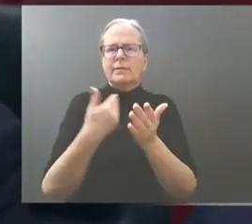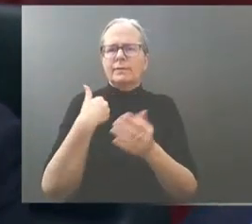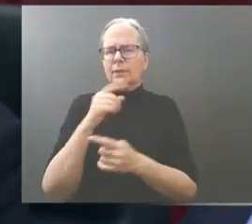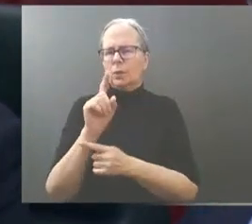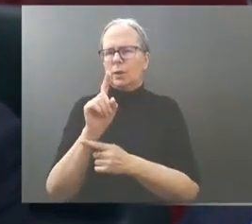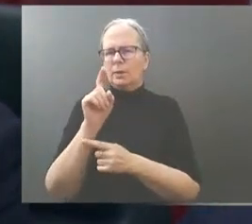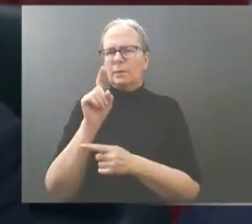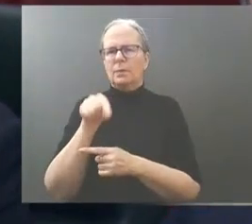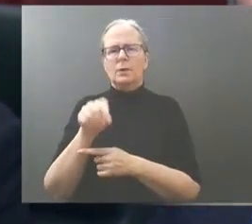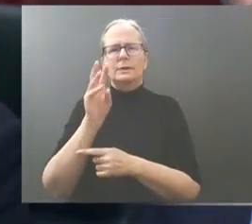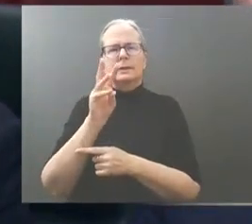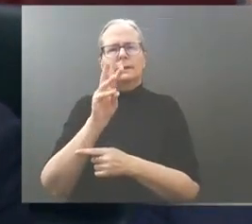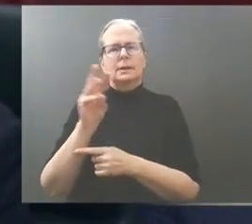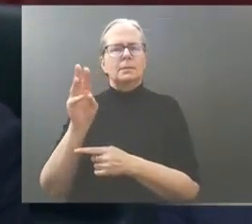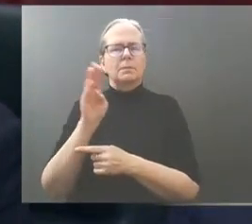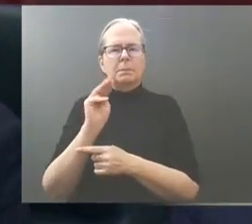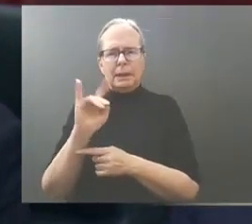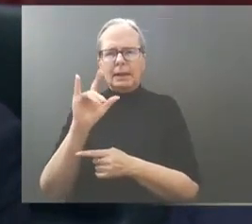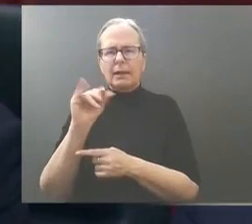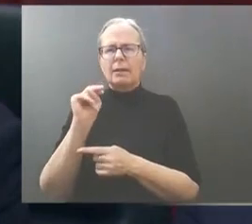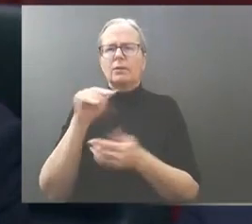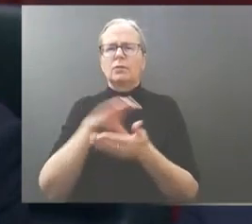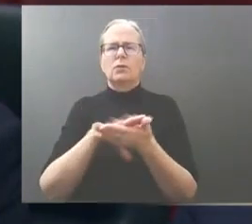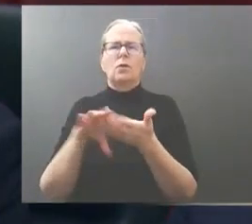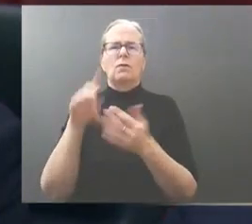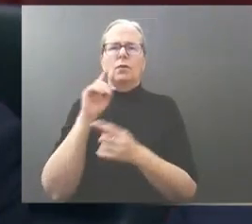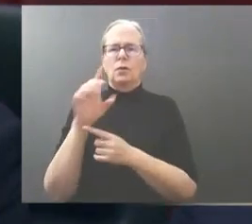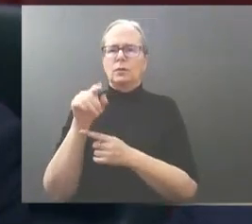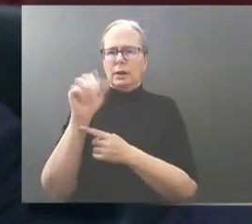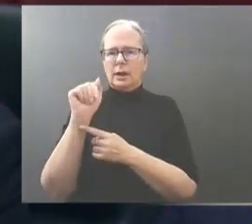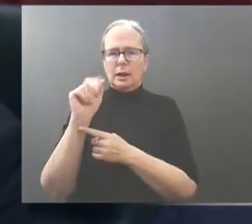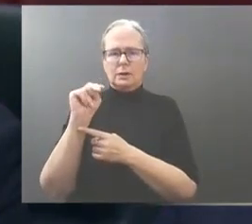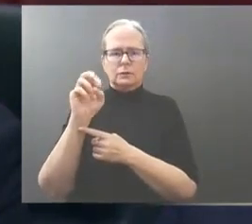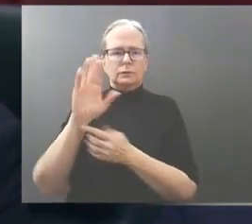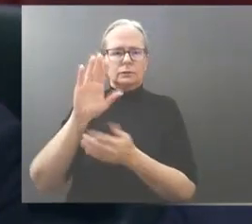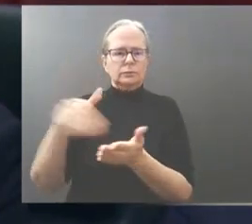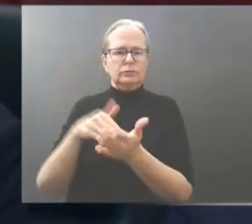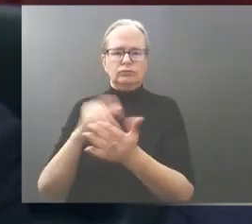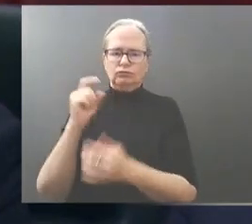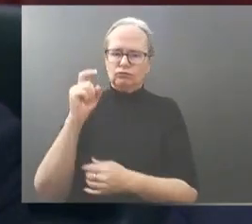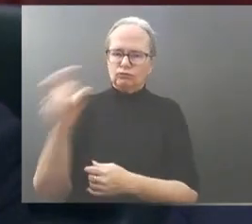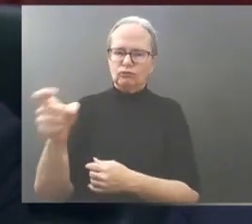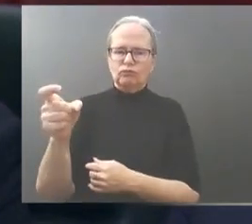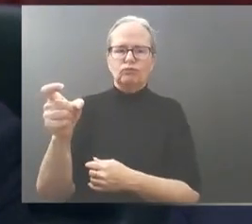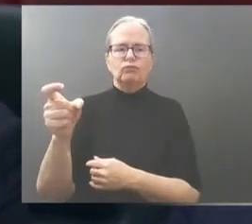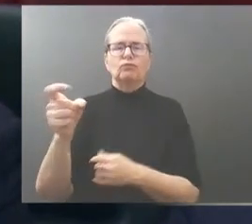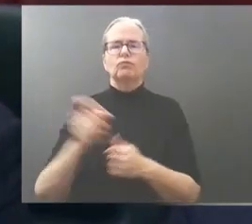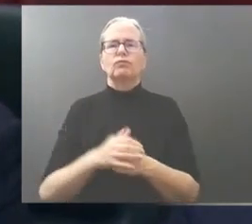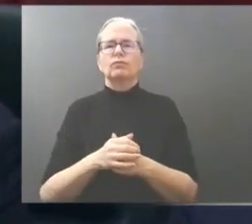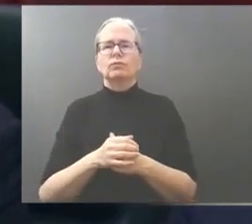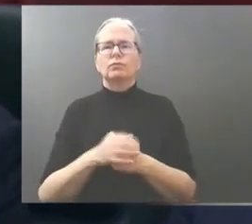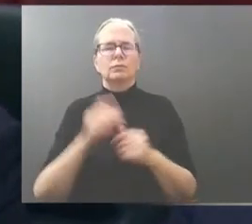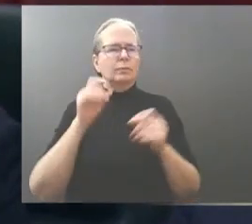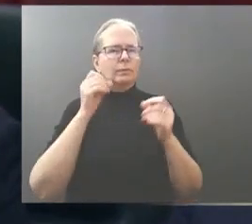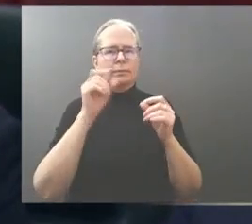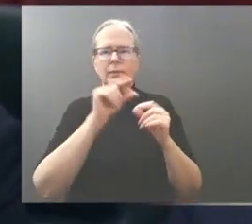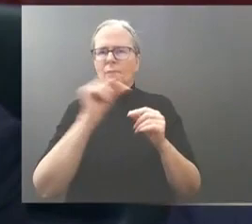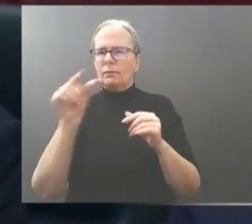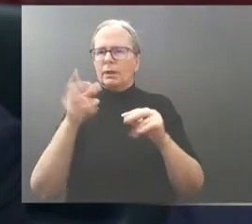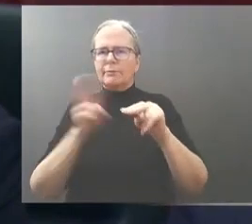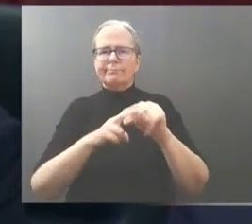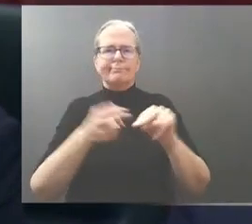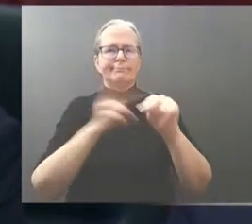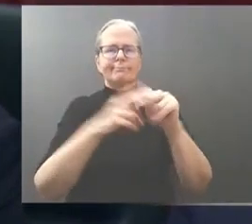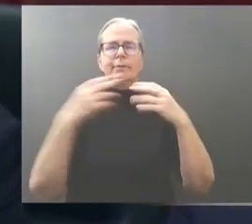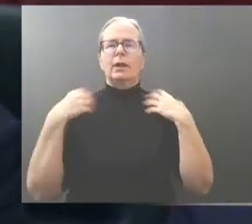center. Additionally, the Alberta government is increasing healthcare spending by nearly $3 billion, the education budget